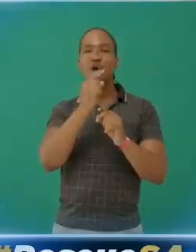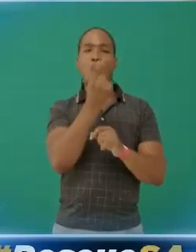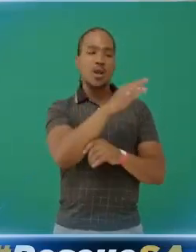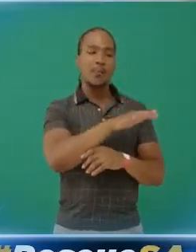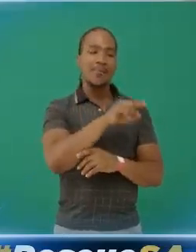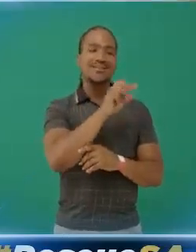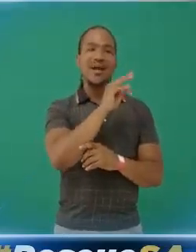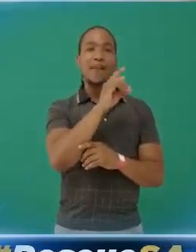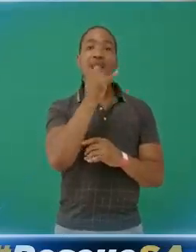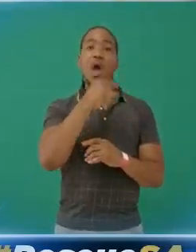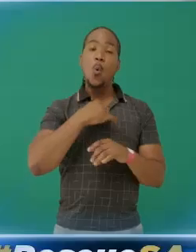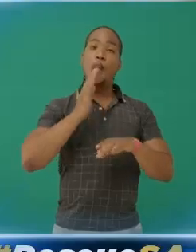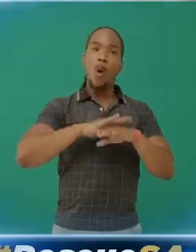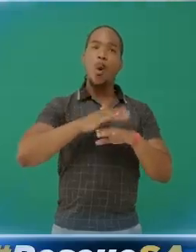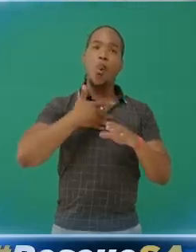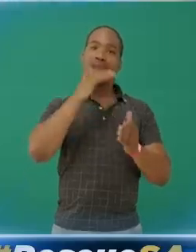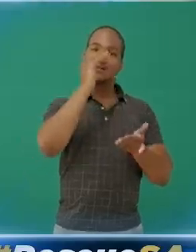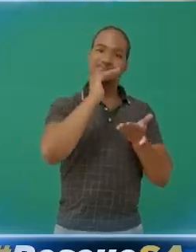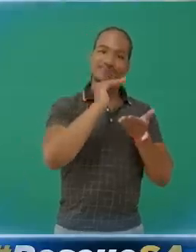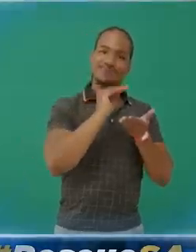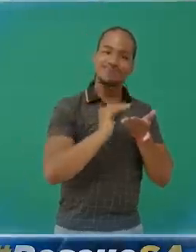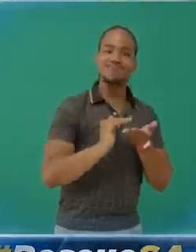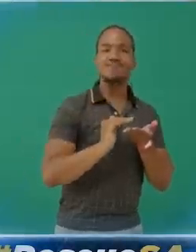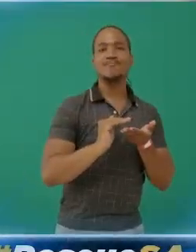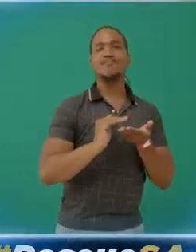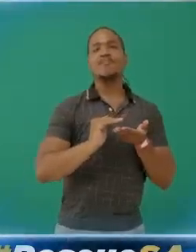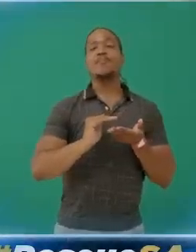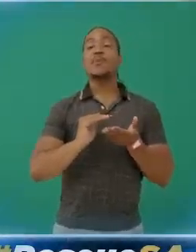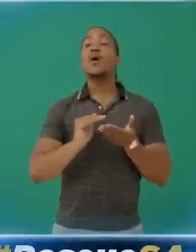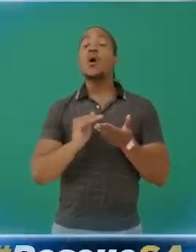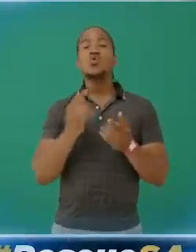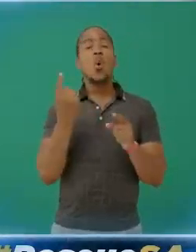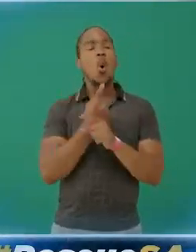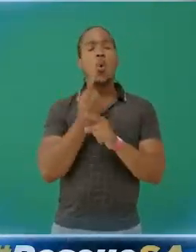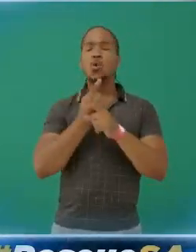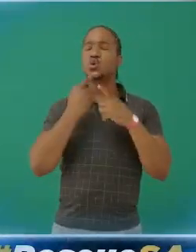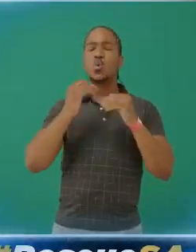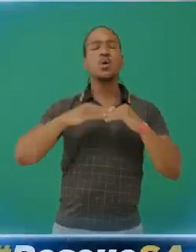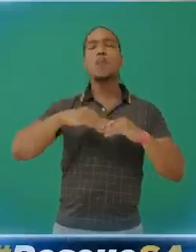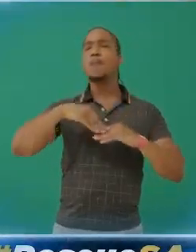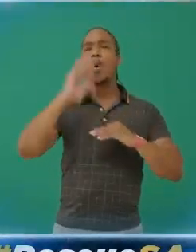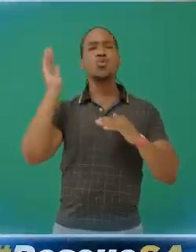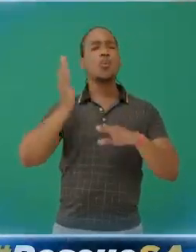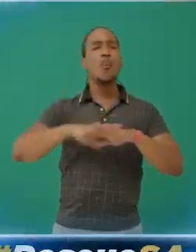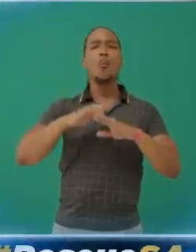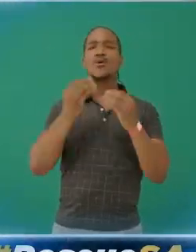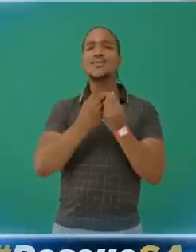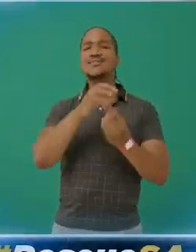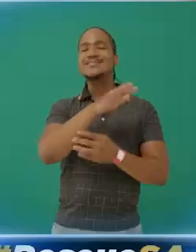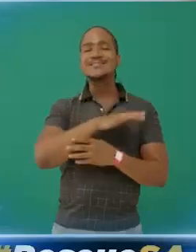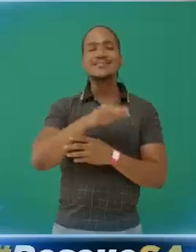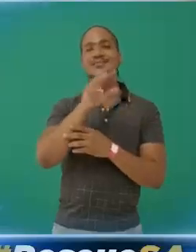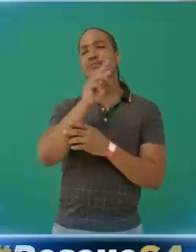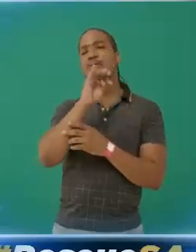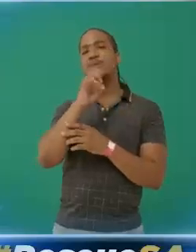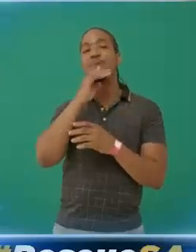even reducing that even further. Sure, Peter, you're always just doing the most there in Midvaal, a gem here in